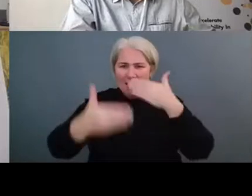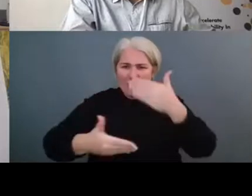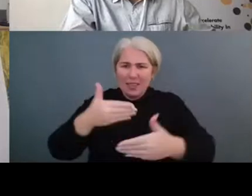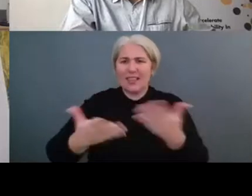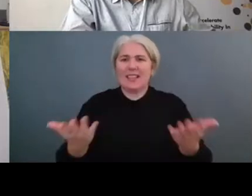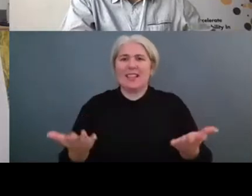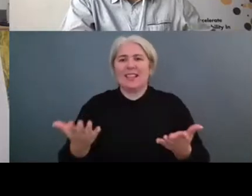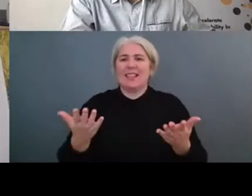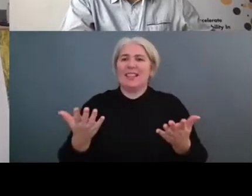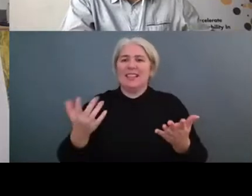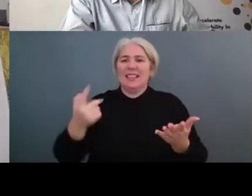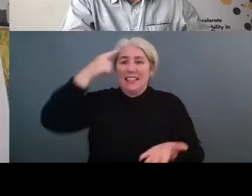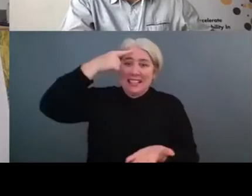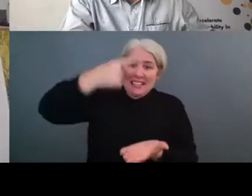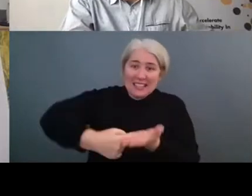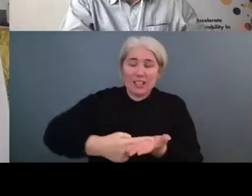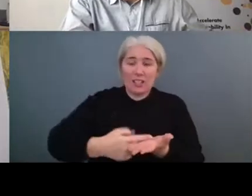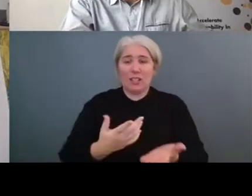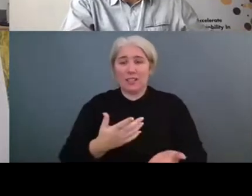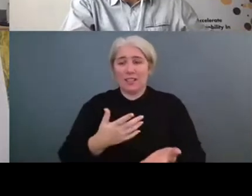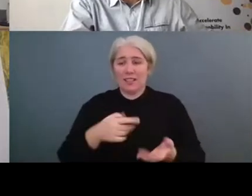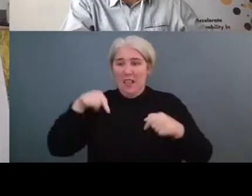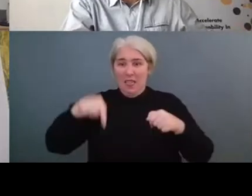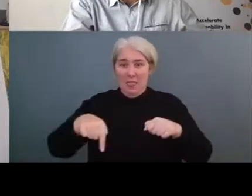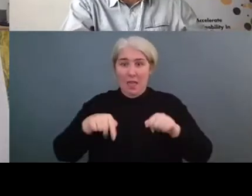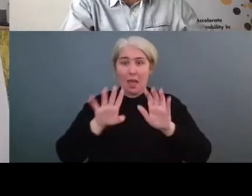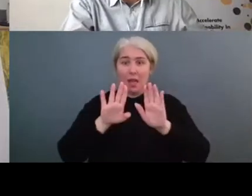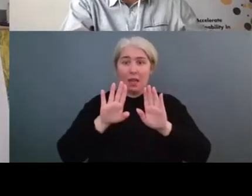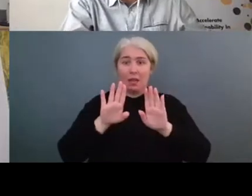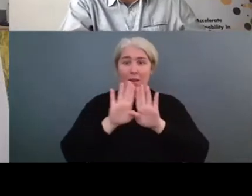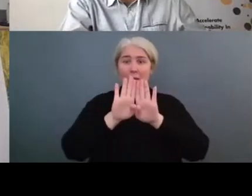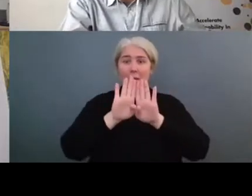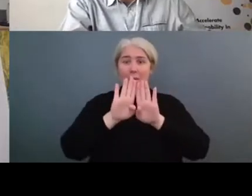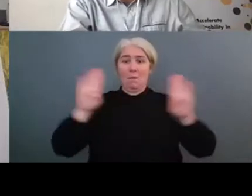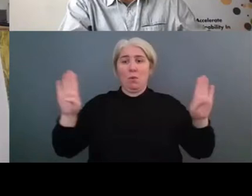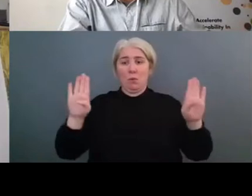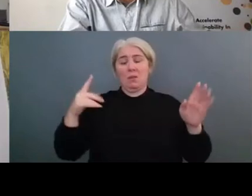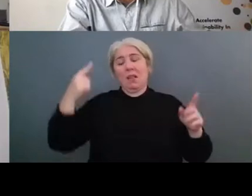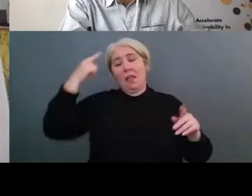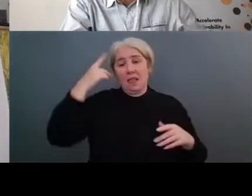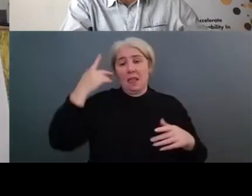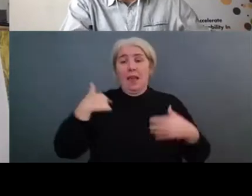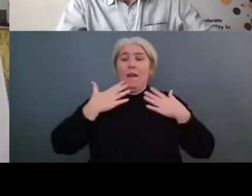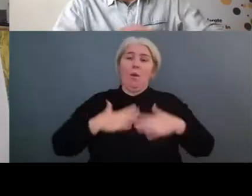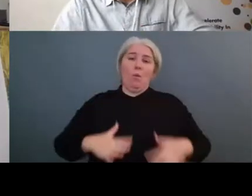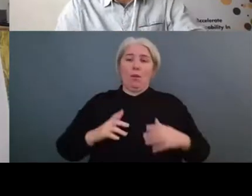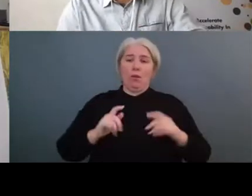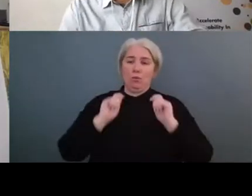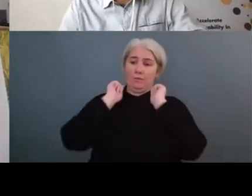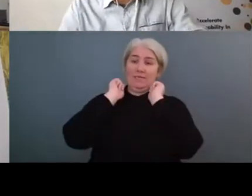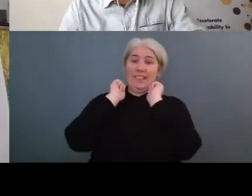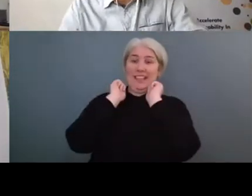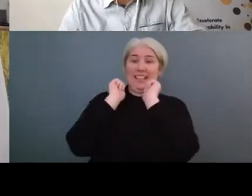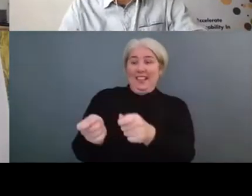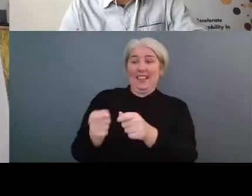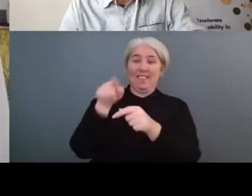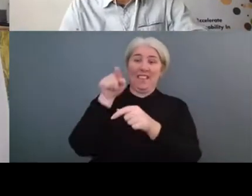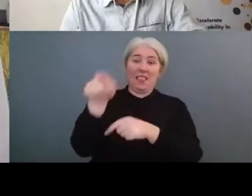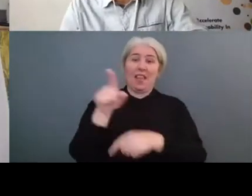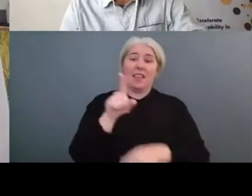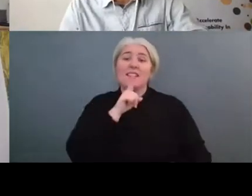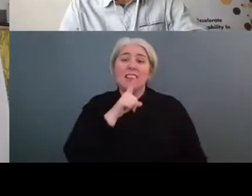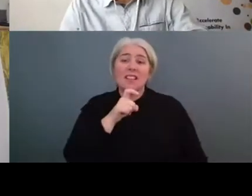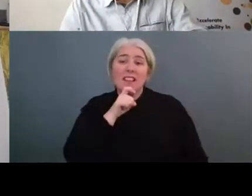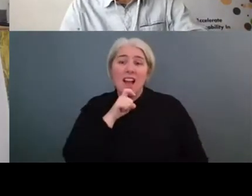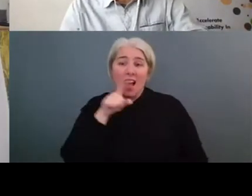decision on, we're going to host our sport event in Qatar, let's call it what it is. And then there's the administrative side